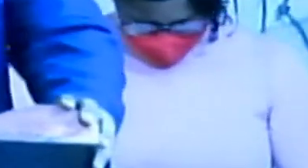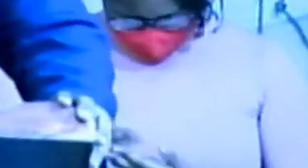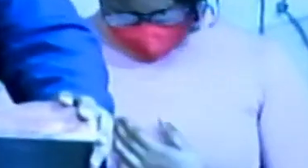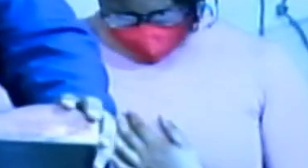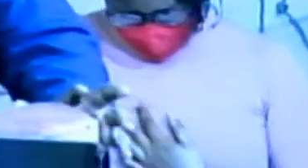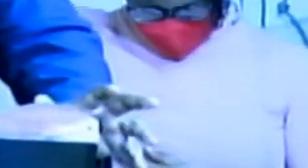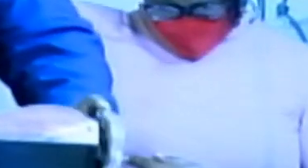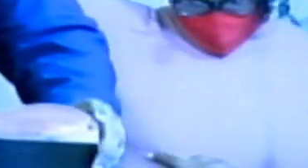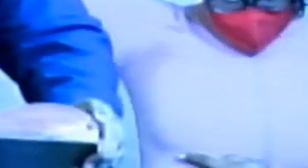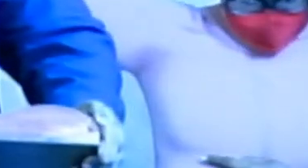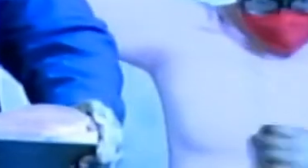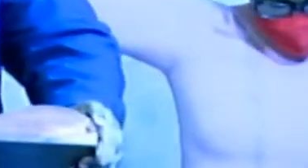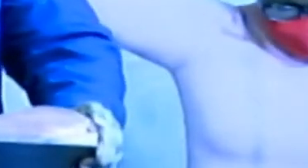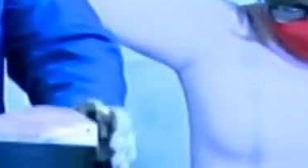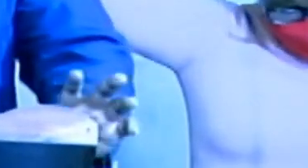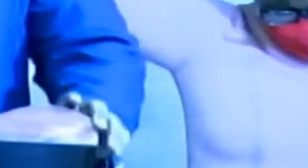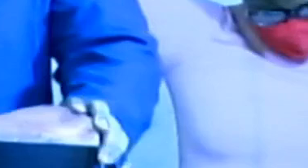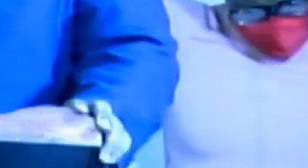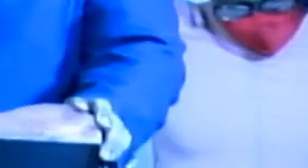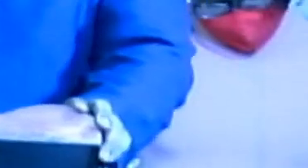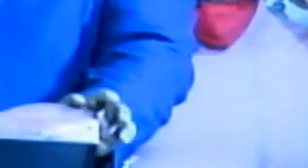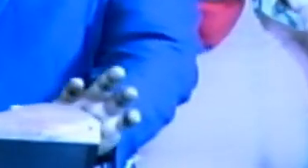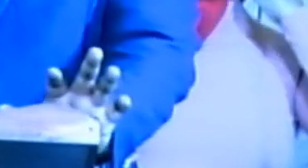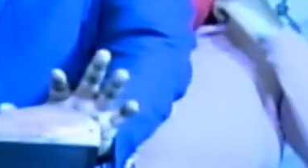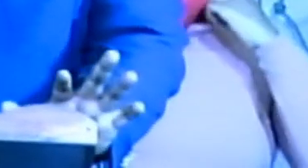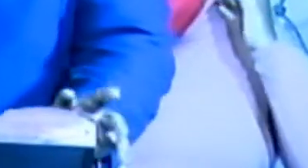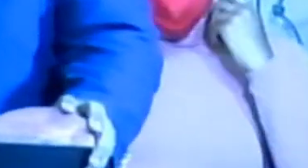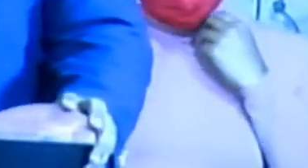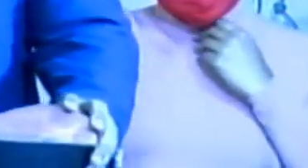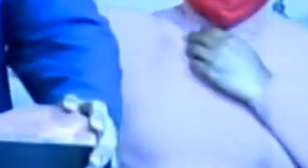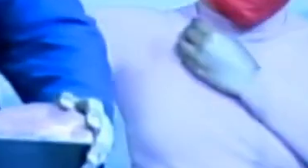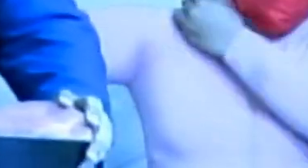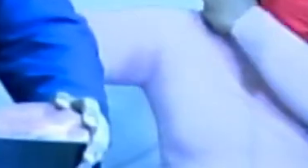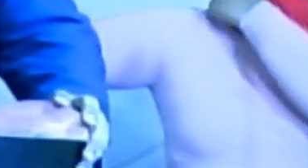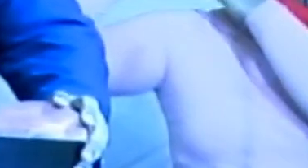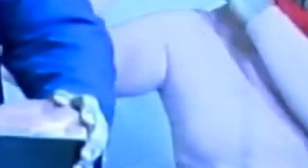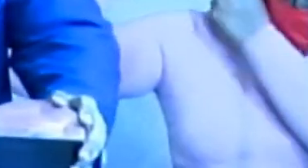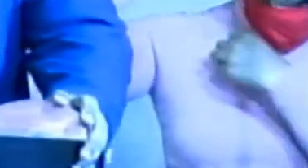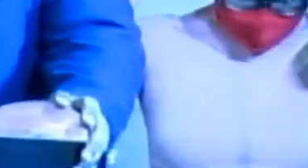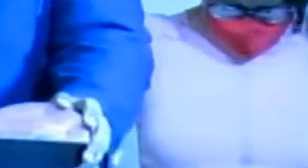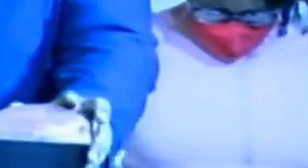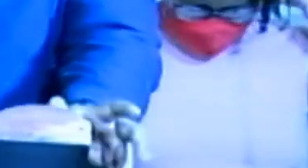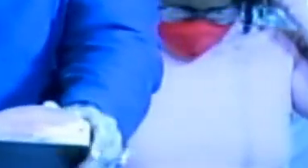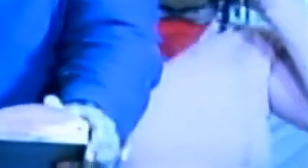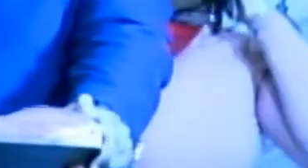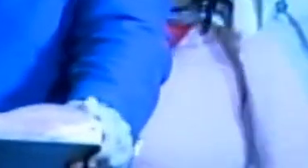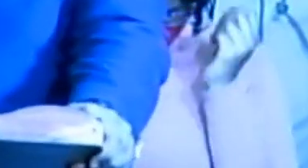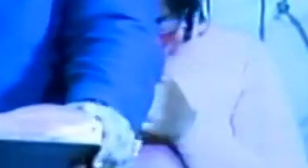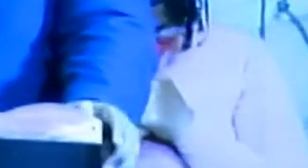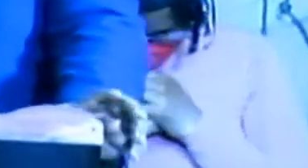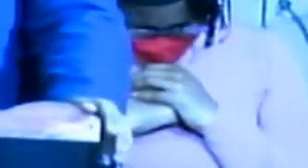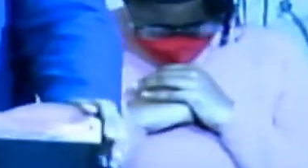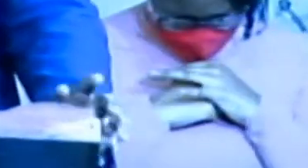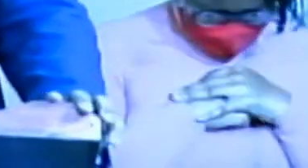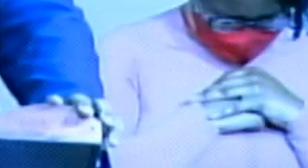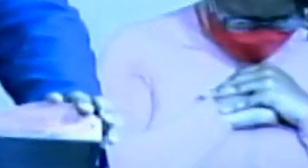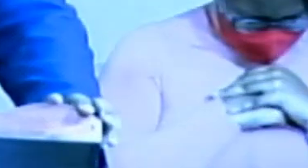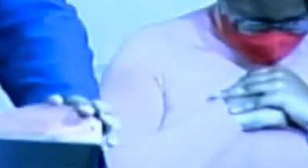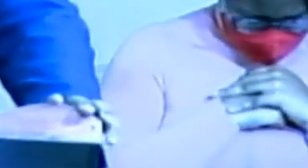Jesus, there is none like you. We really appreciate you, Lord. You never leave us alone. You don't forget